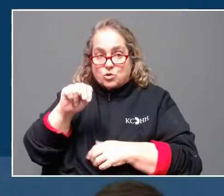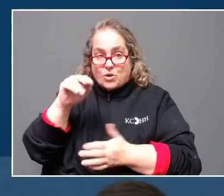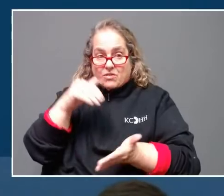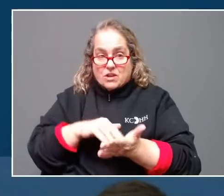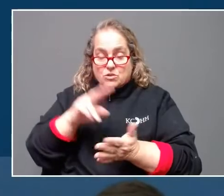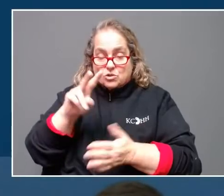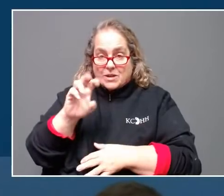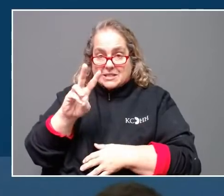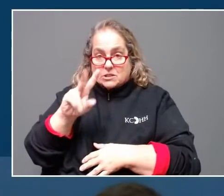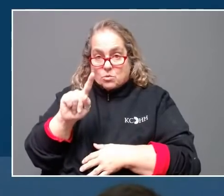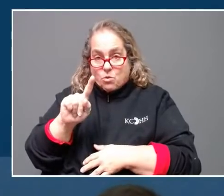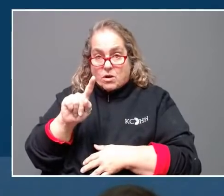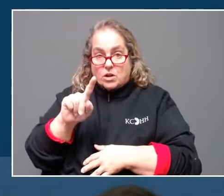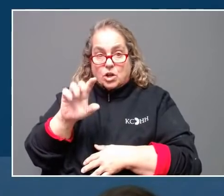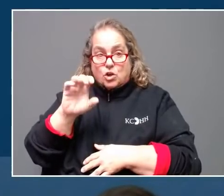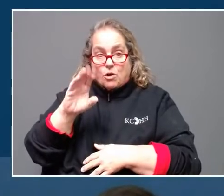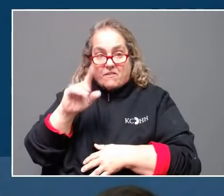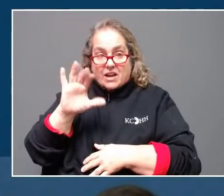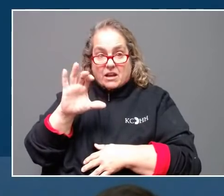222,261 cubic yards out of the full